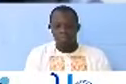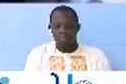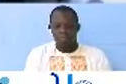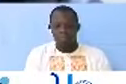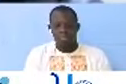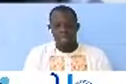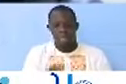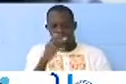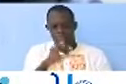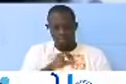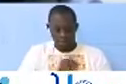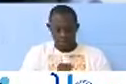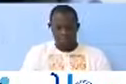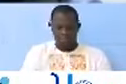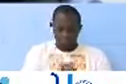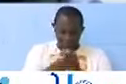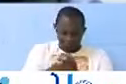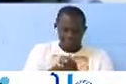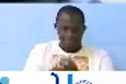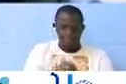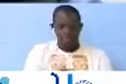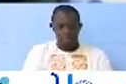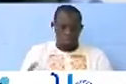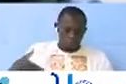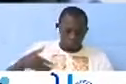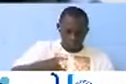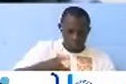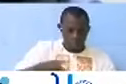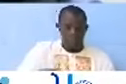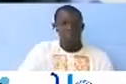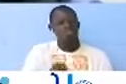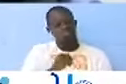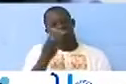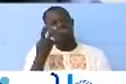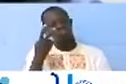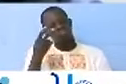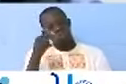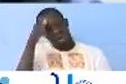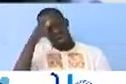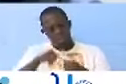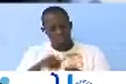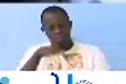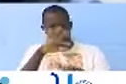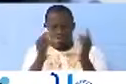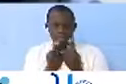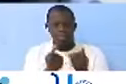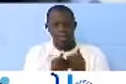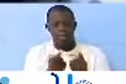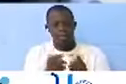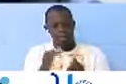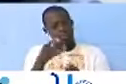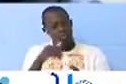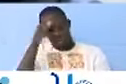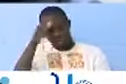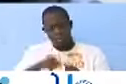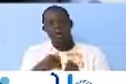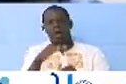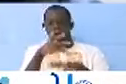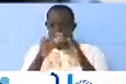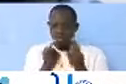Allah, if I shake hands with him, if I give him my hand, I recognized something, I observed something about him.